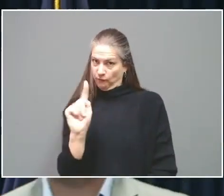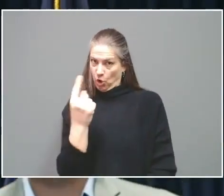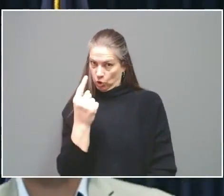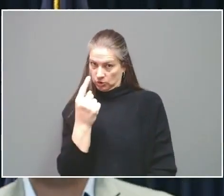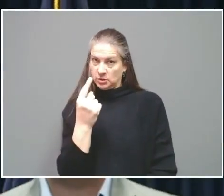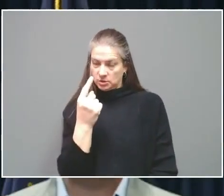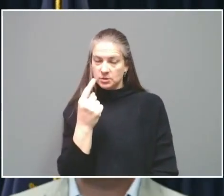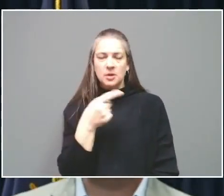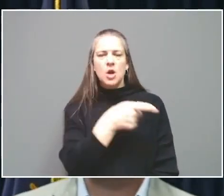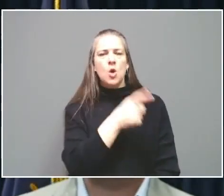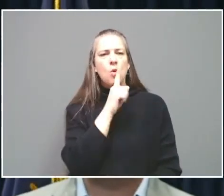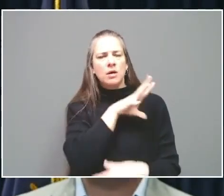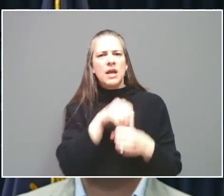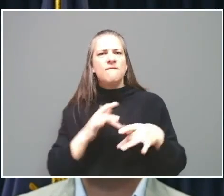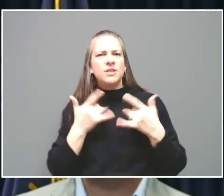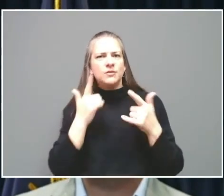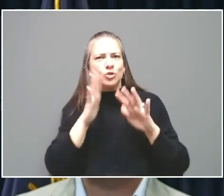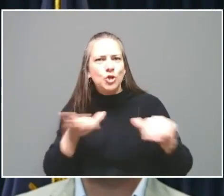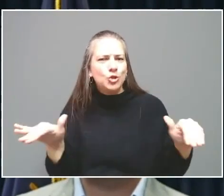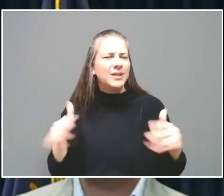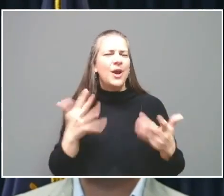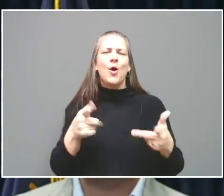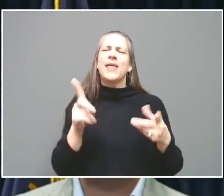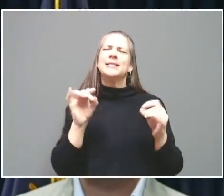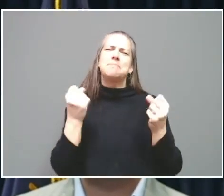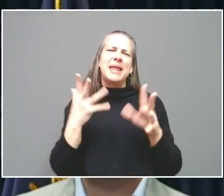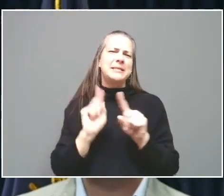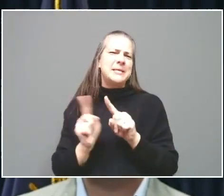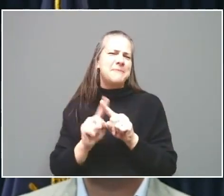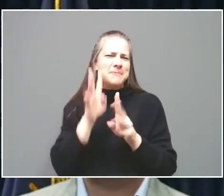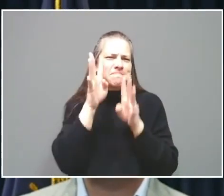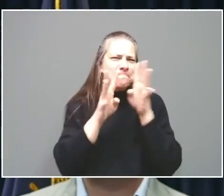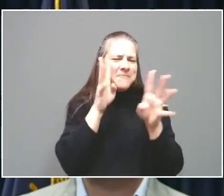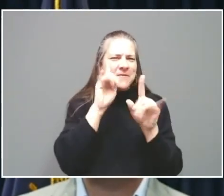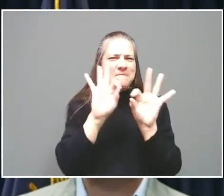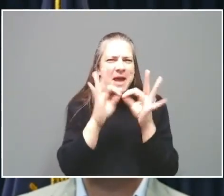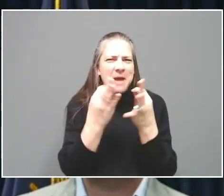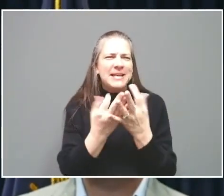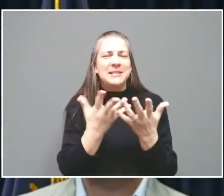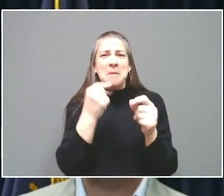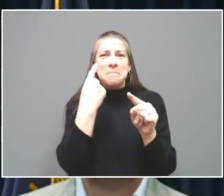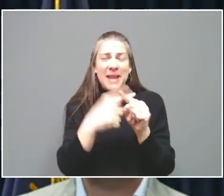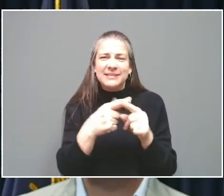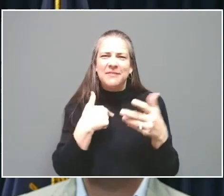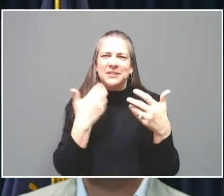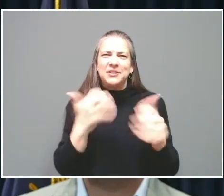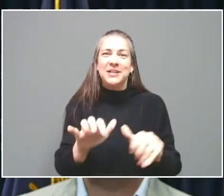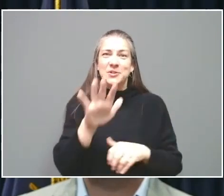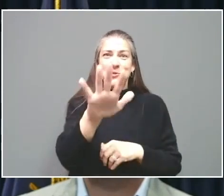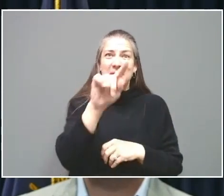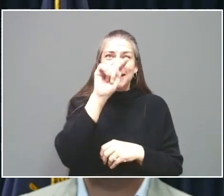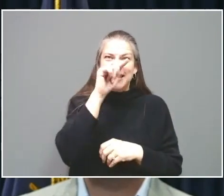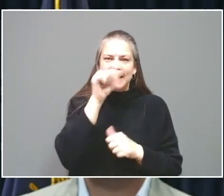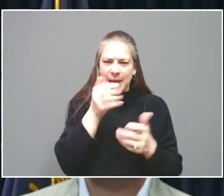these teams have put together a lot of great opportunities for our families, and it's also a chance, especially to walk your kids through something like that